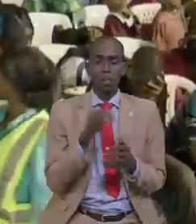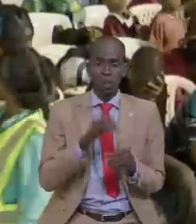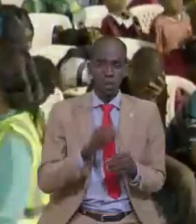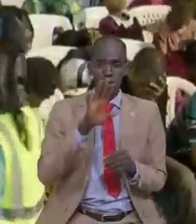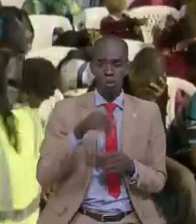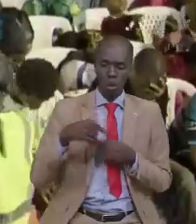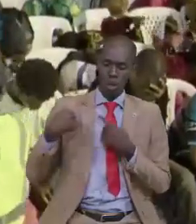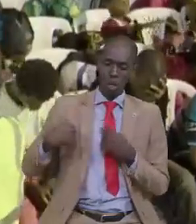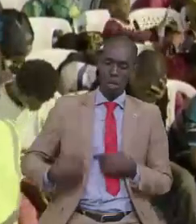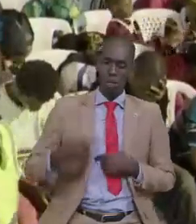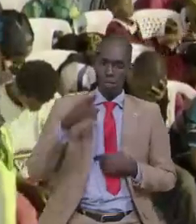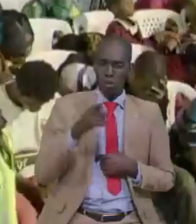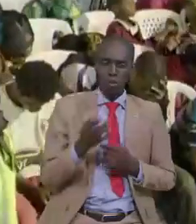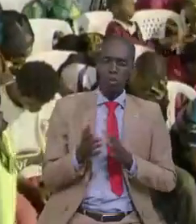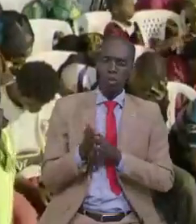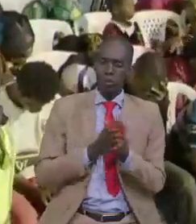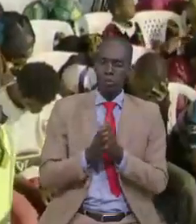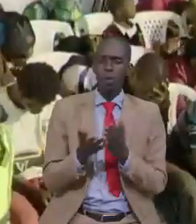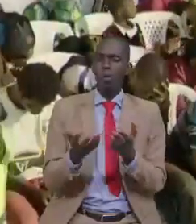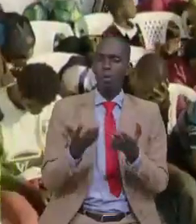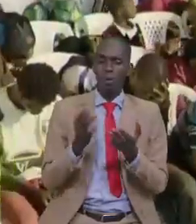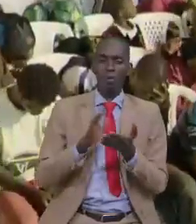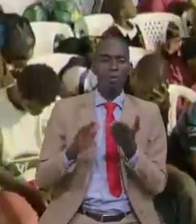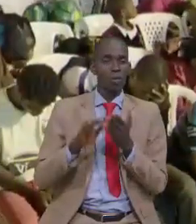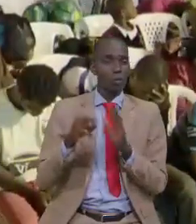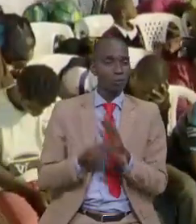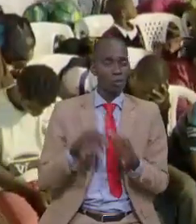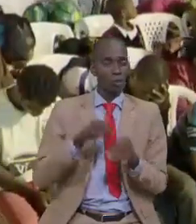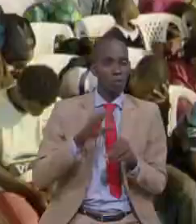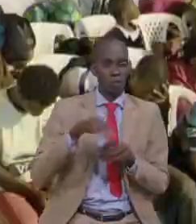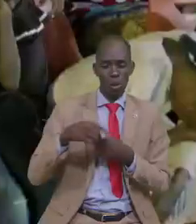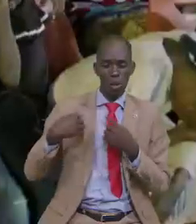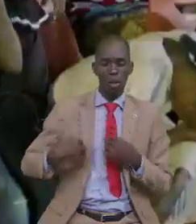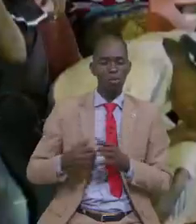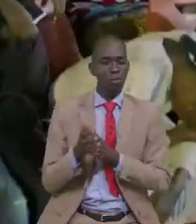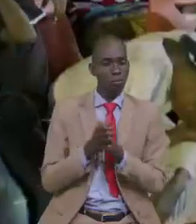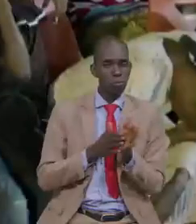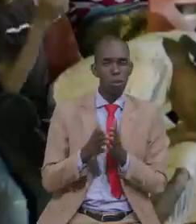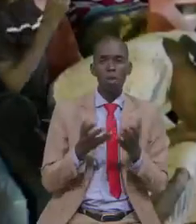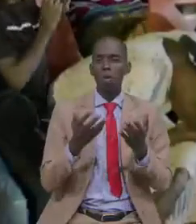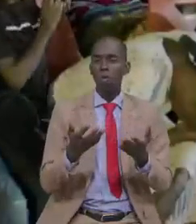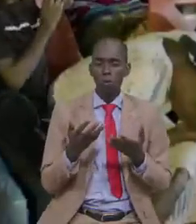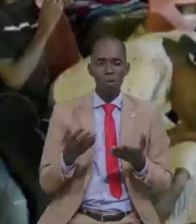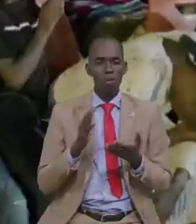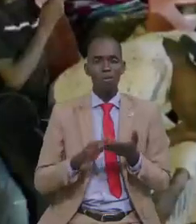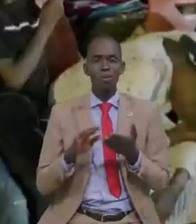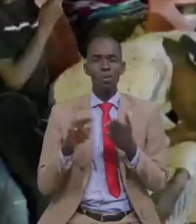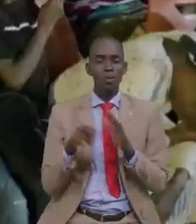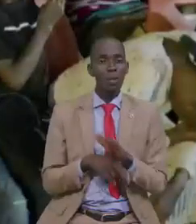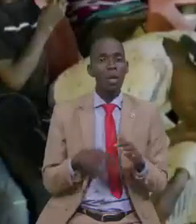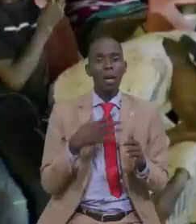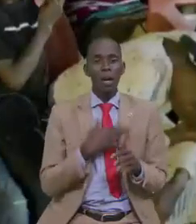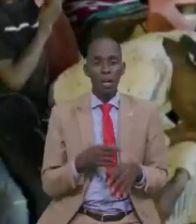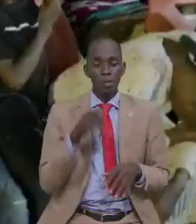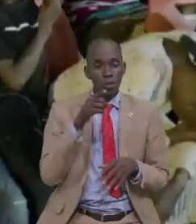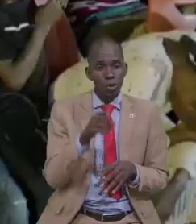forgiveness, your heart, in your soul, you want that forgiveness, and that you receive that